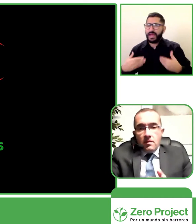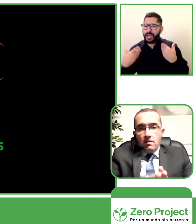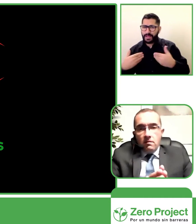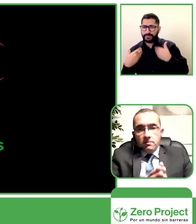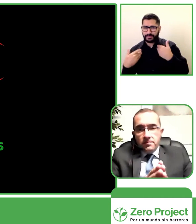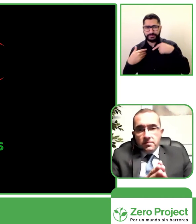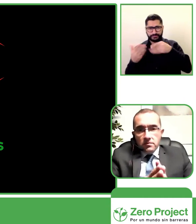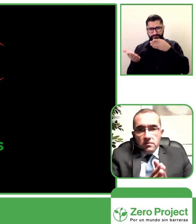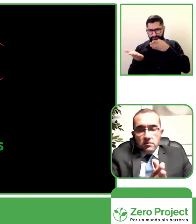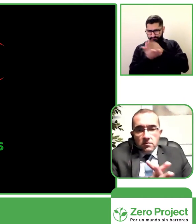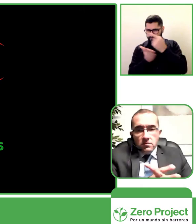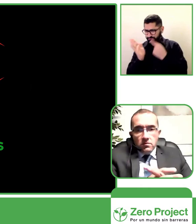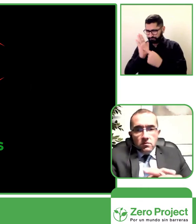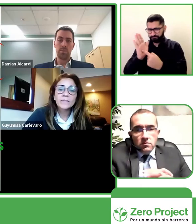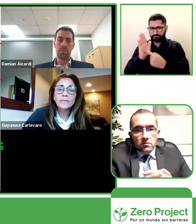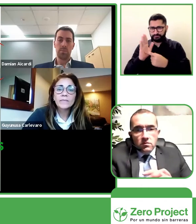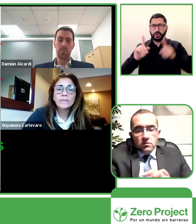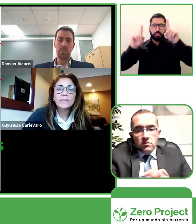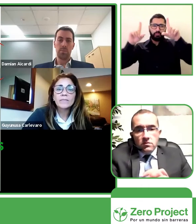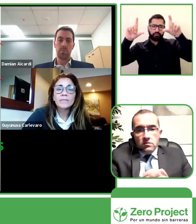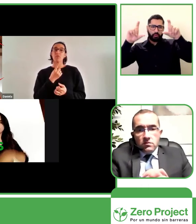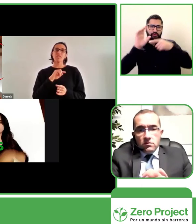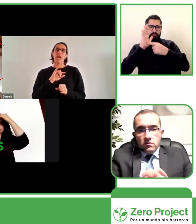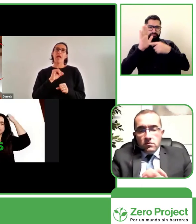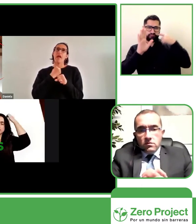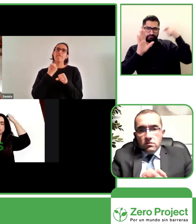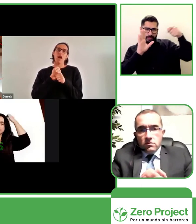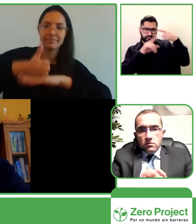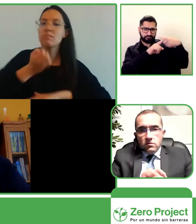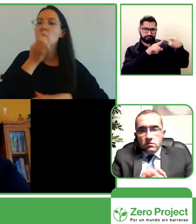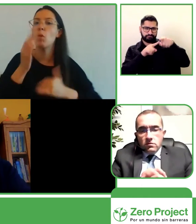invite you to see the following images.